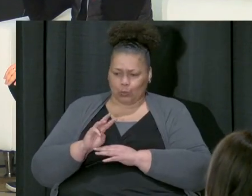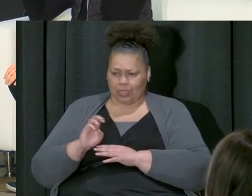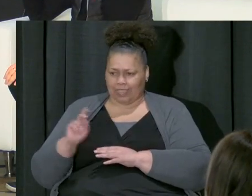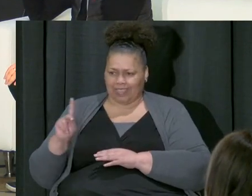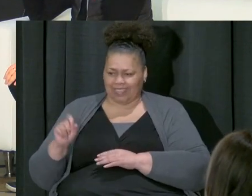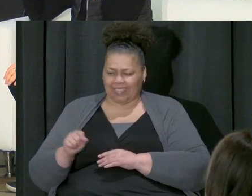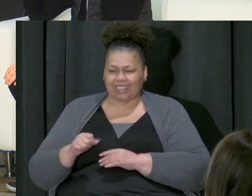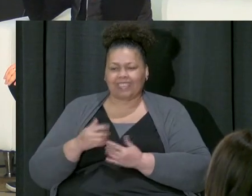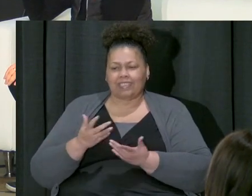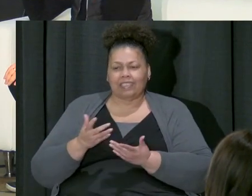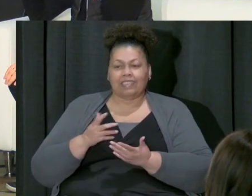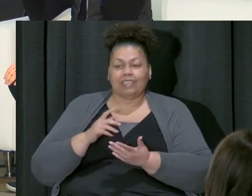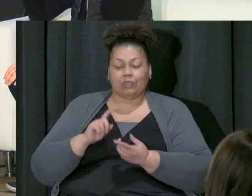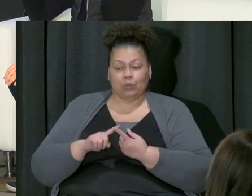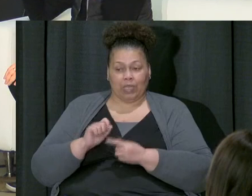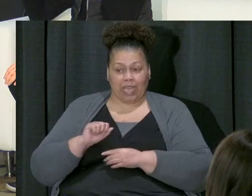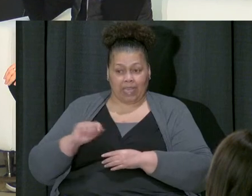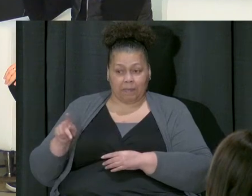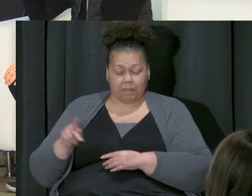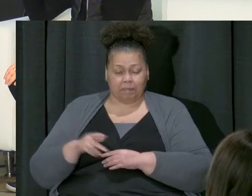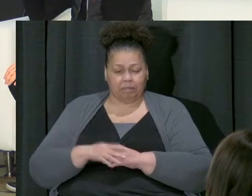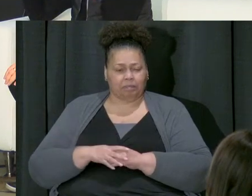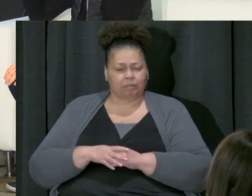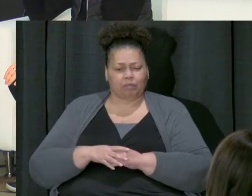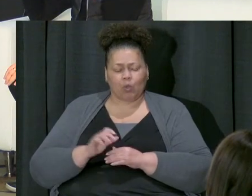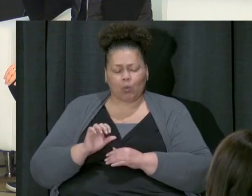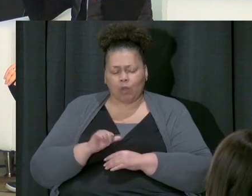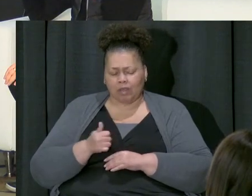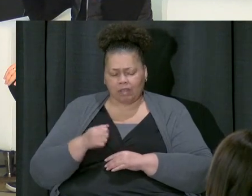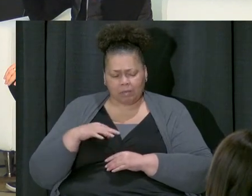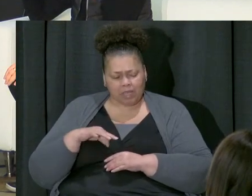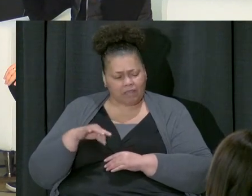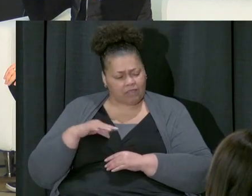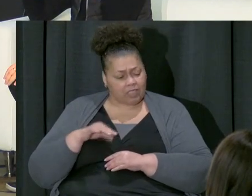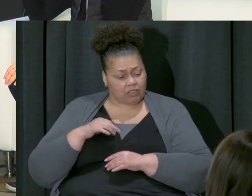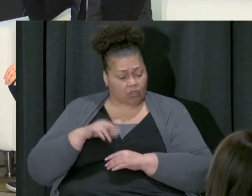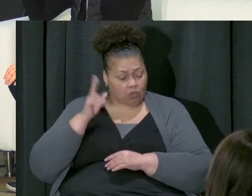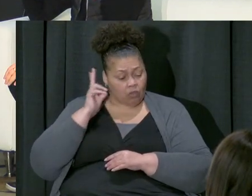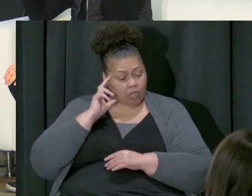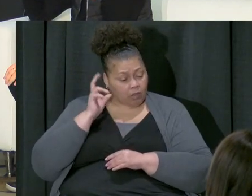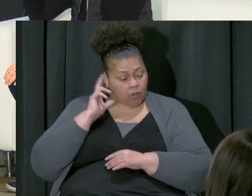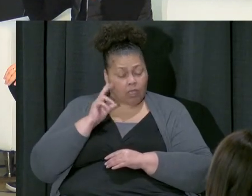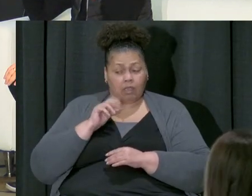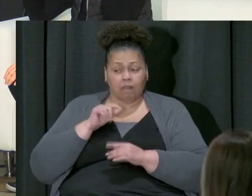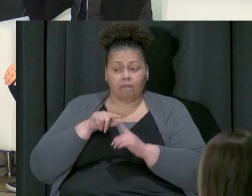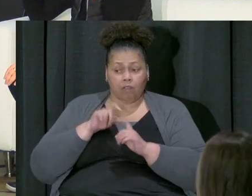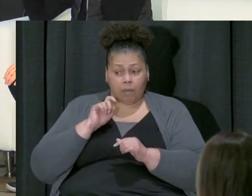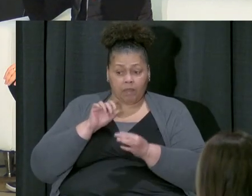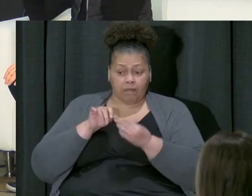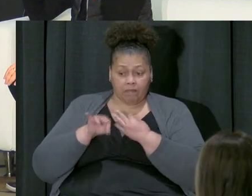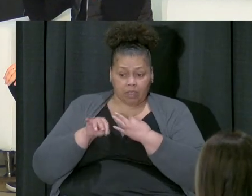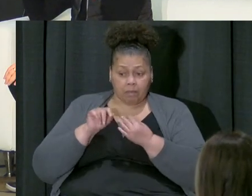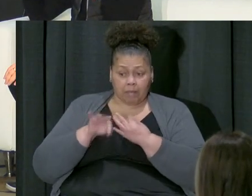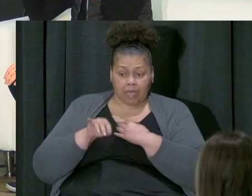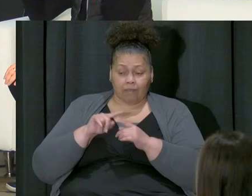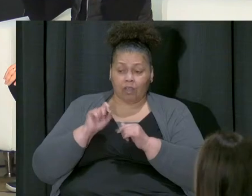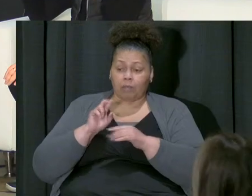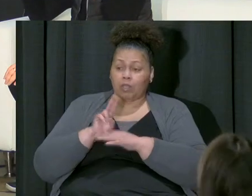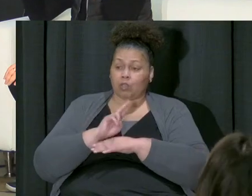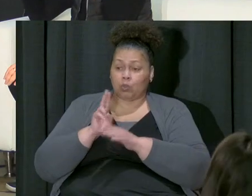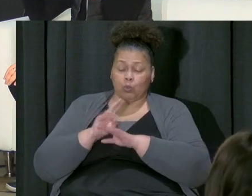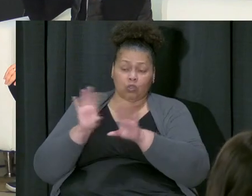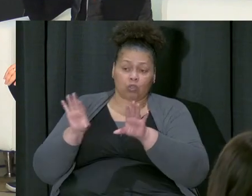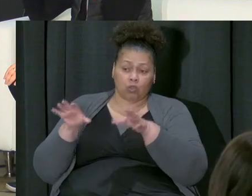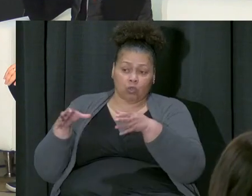app itself. What other benefits are you hearing in terms of feedback from your user base? What